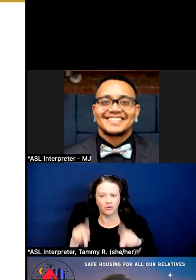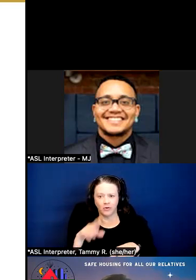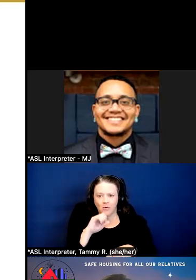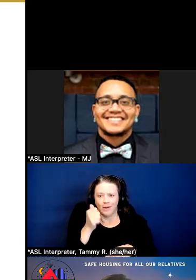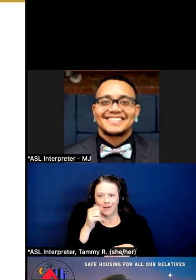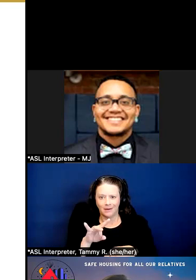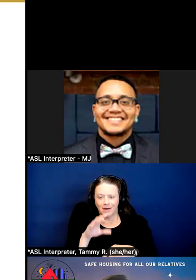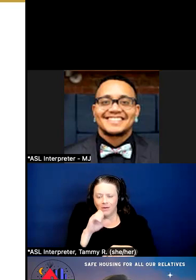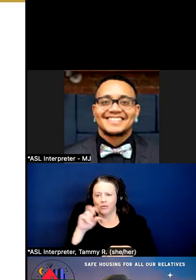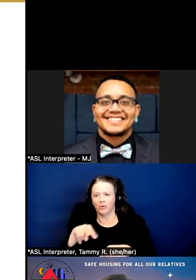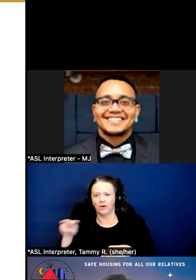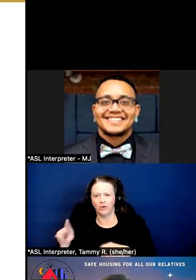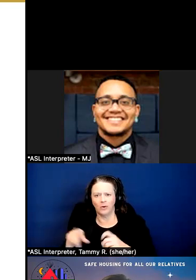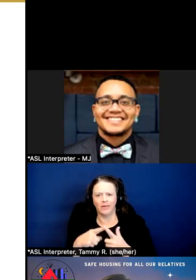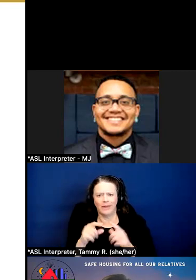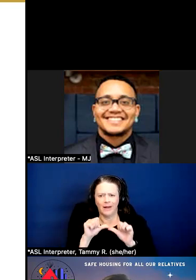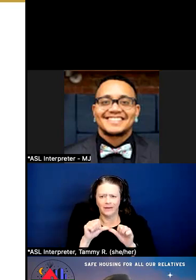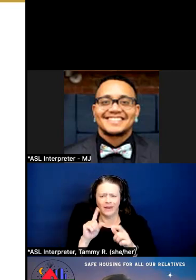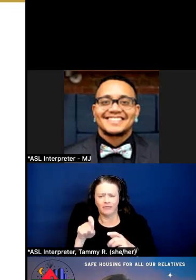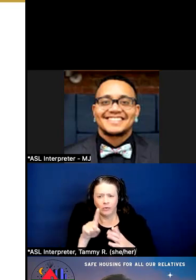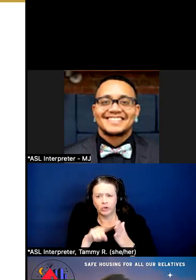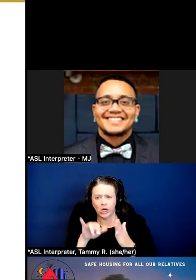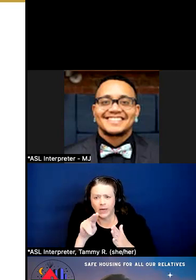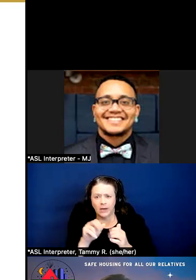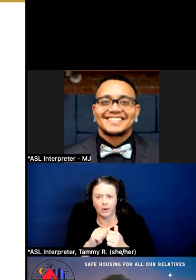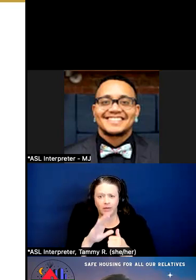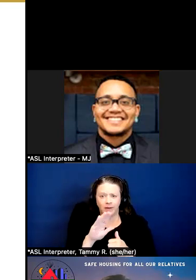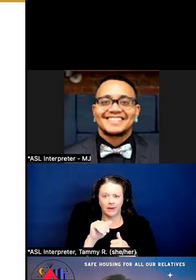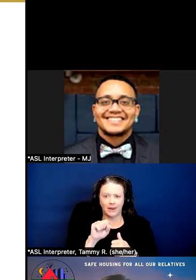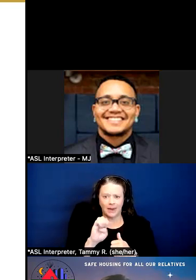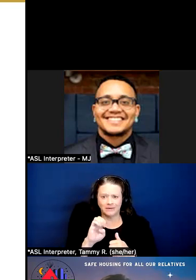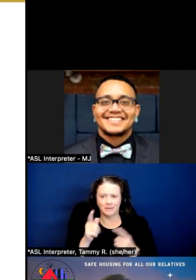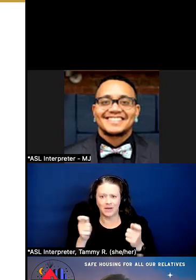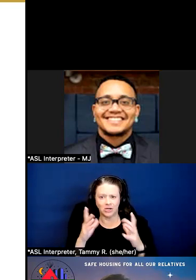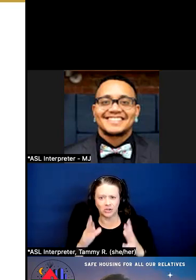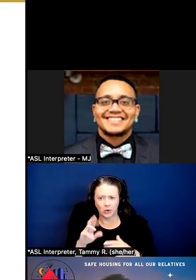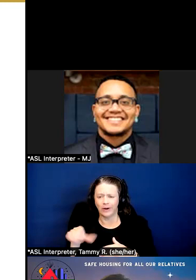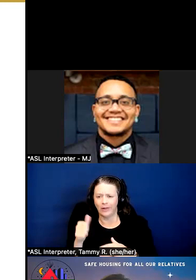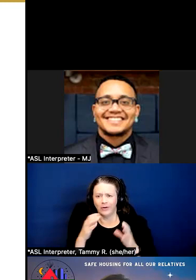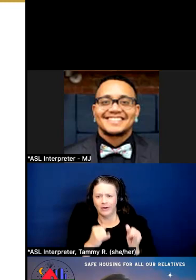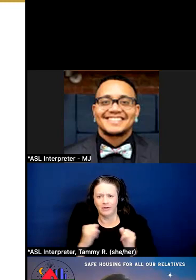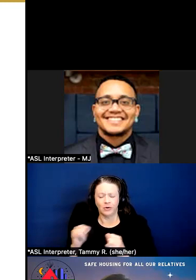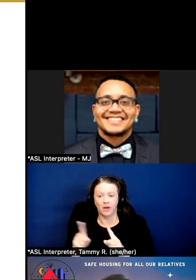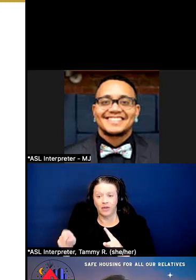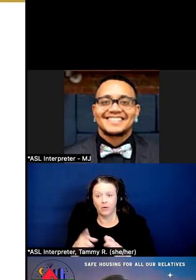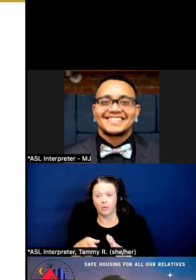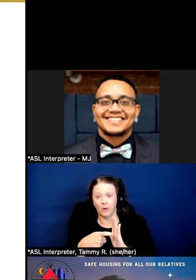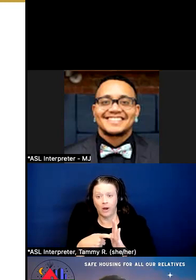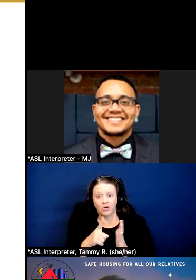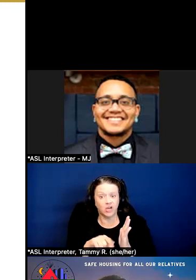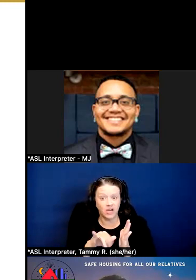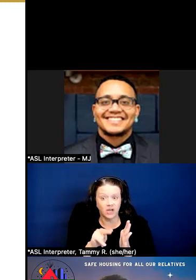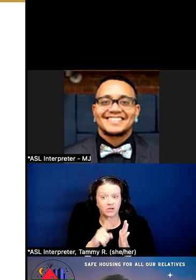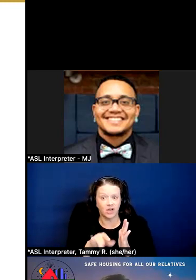have to check in with a case manager or with another individual, but that is what those kids are required to do.